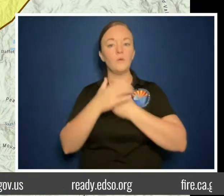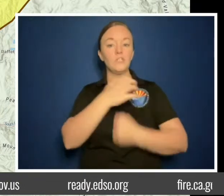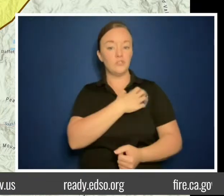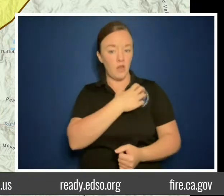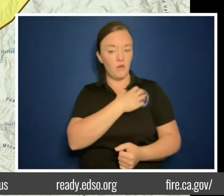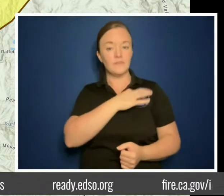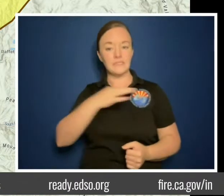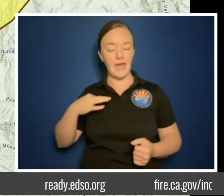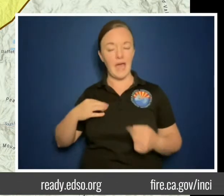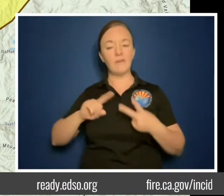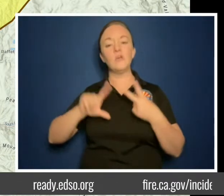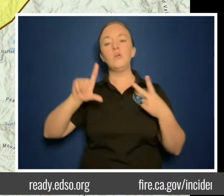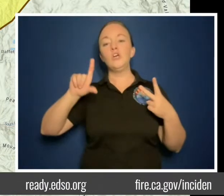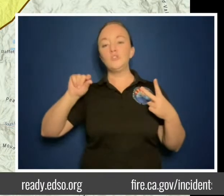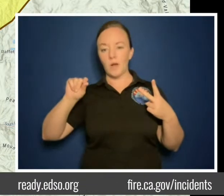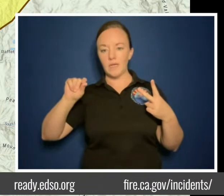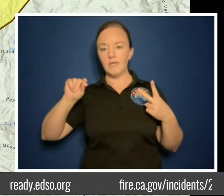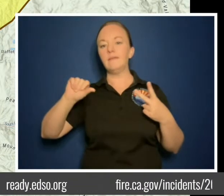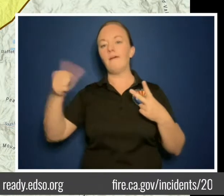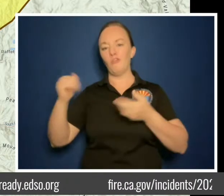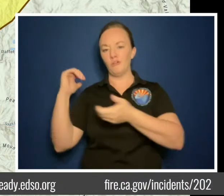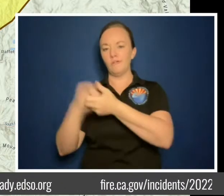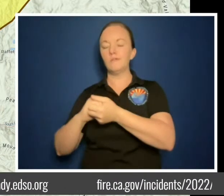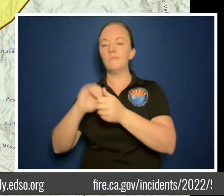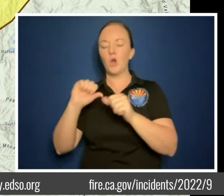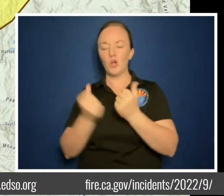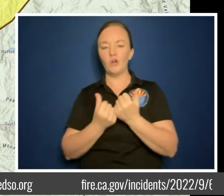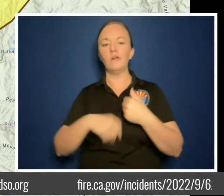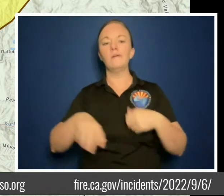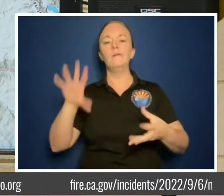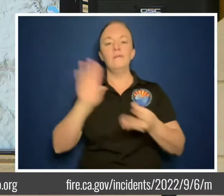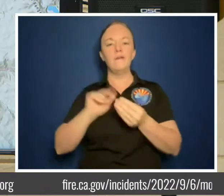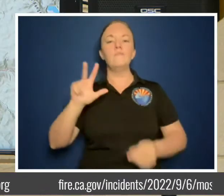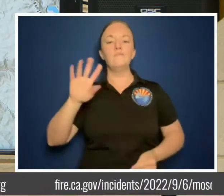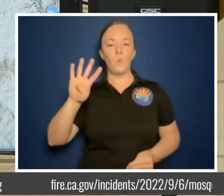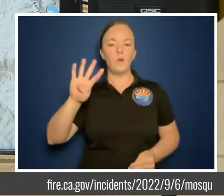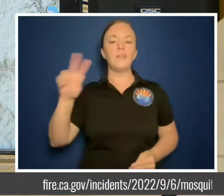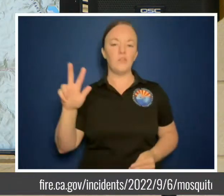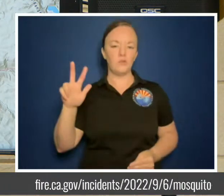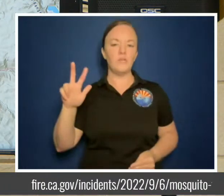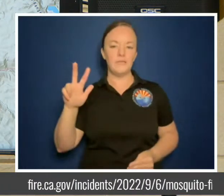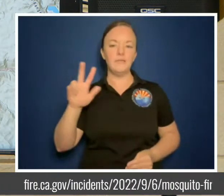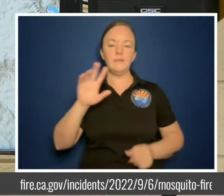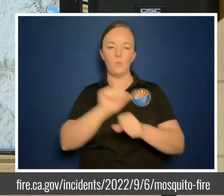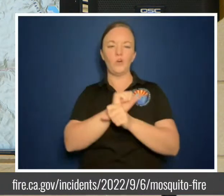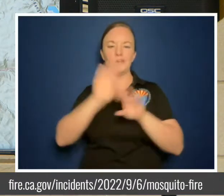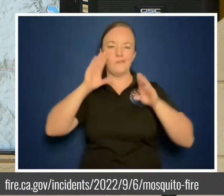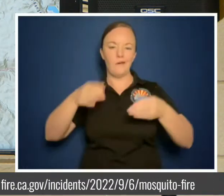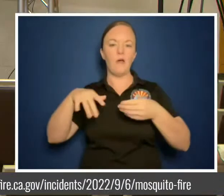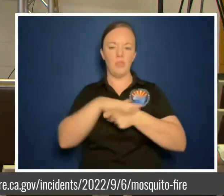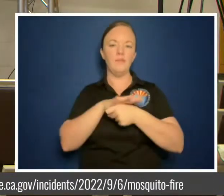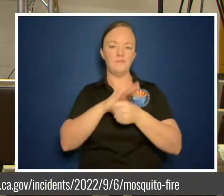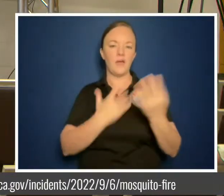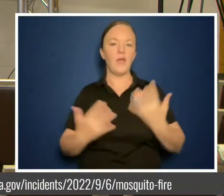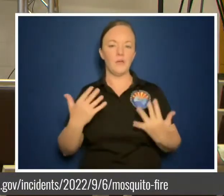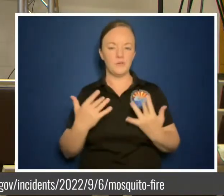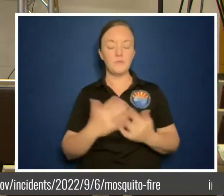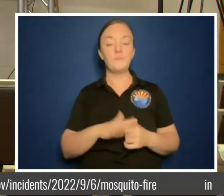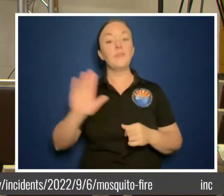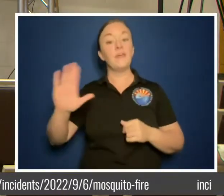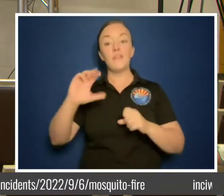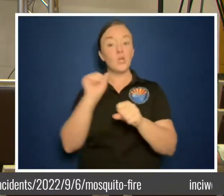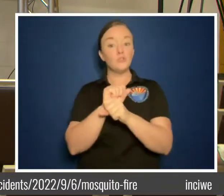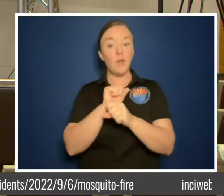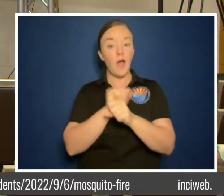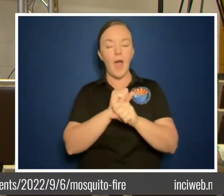we have a total of 43 dedicated to the fire. Their primary job out there is to protect life,